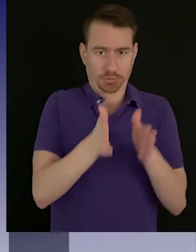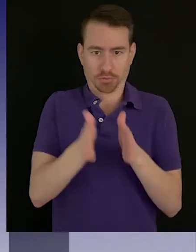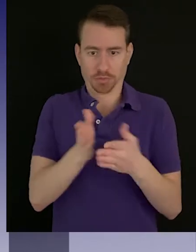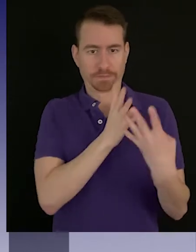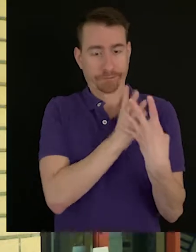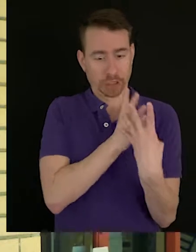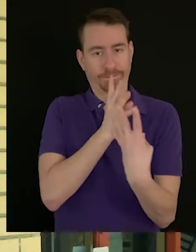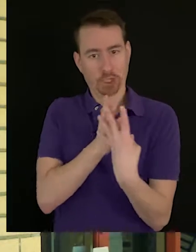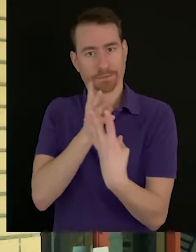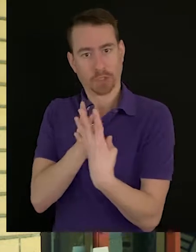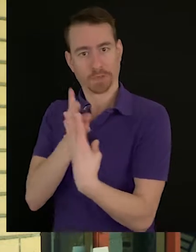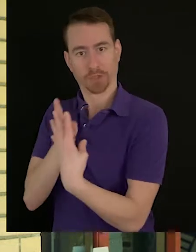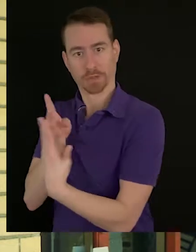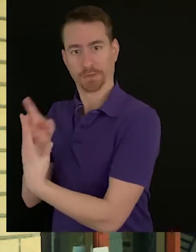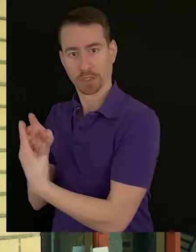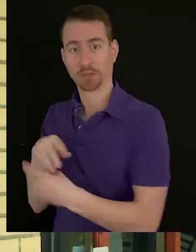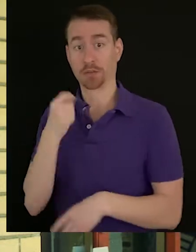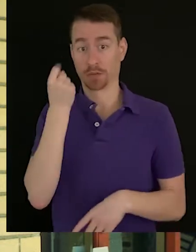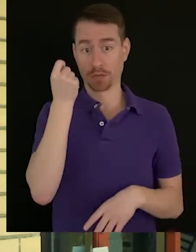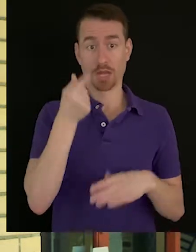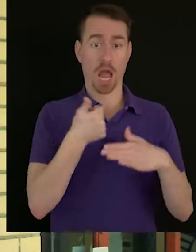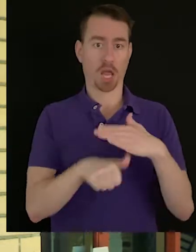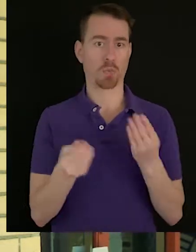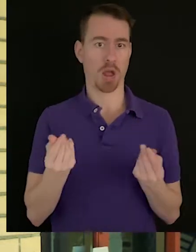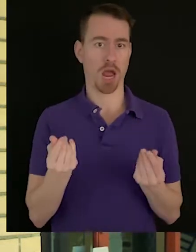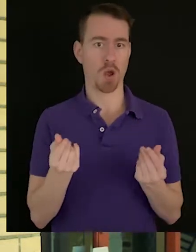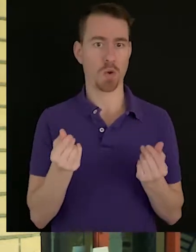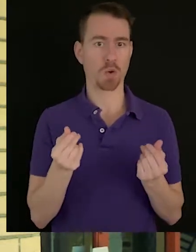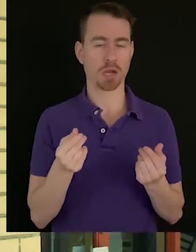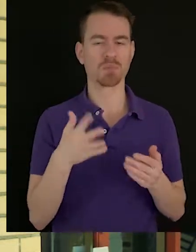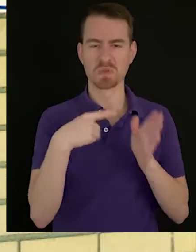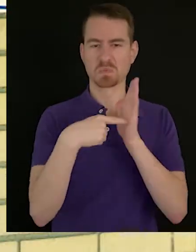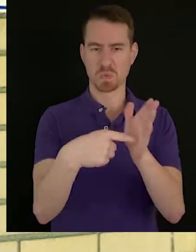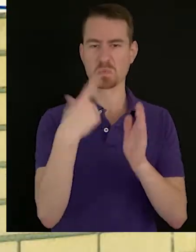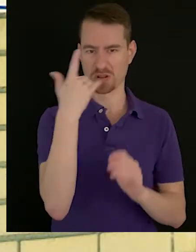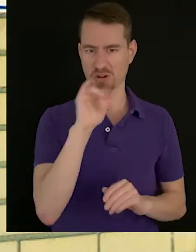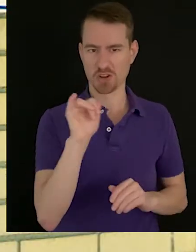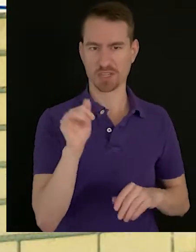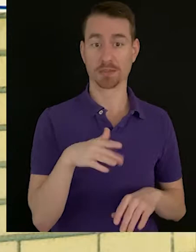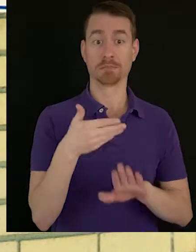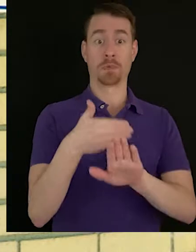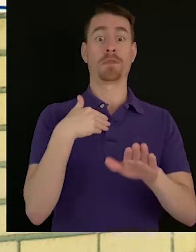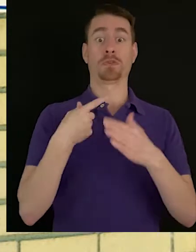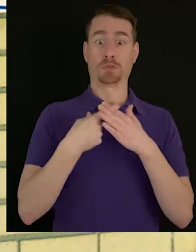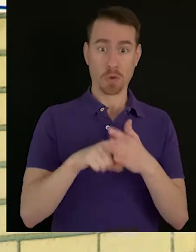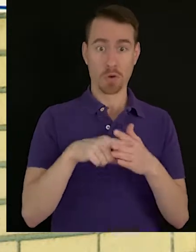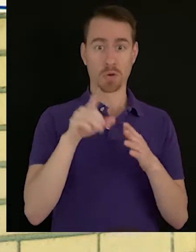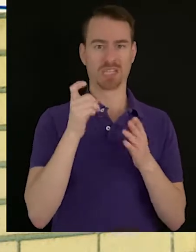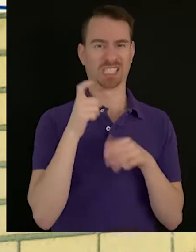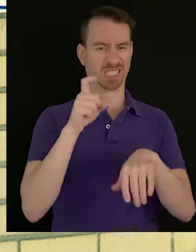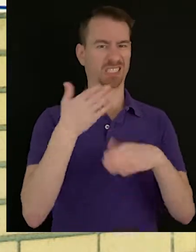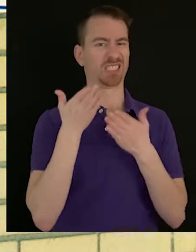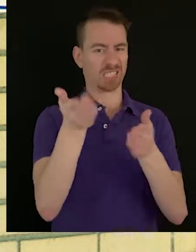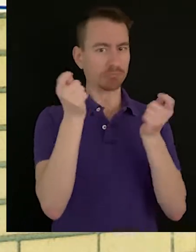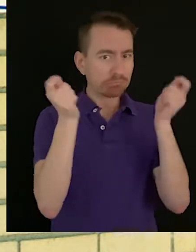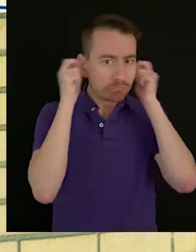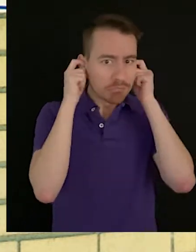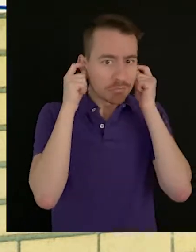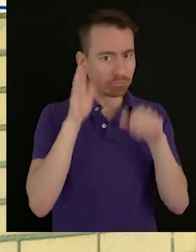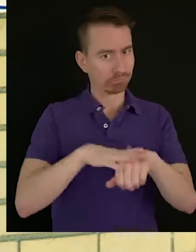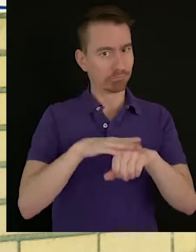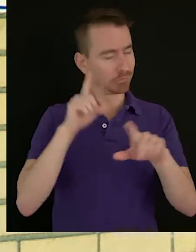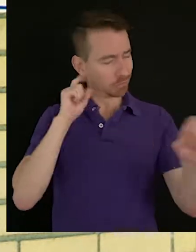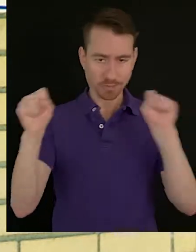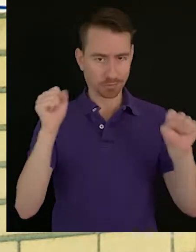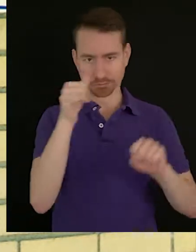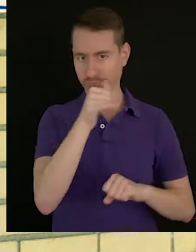and they are located in the building behind me, 2 stories below ground level. So let's go check out those screens, but first I need some ear protection because it's really loud